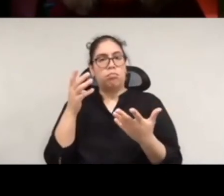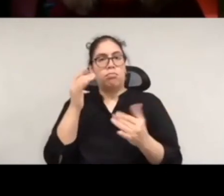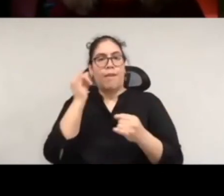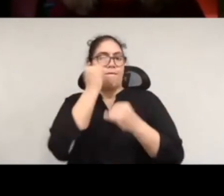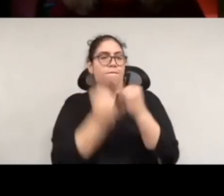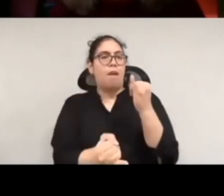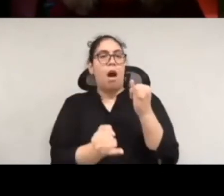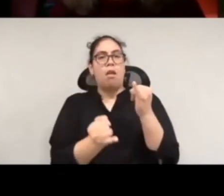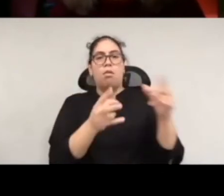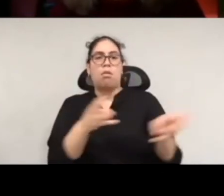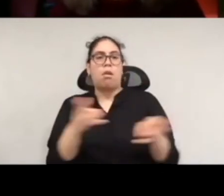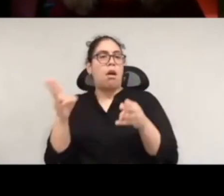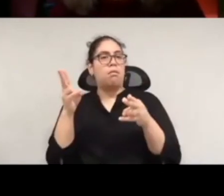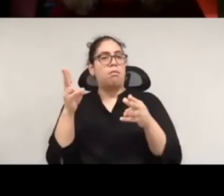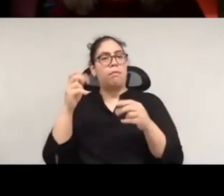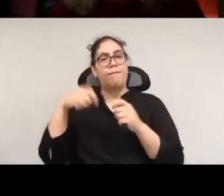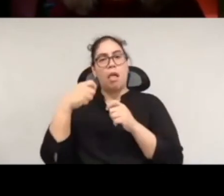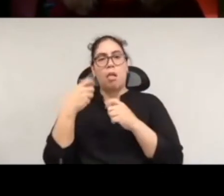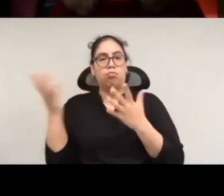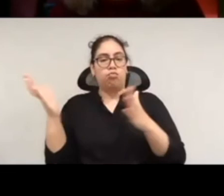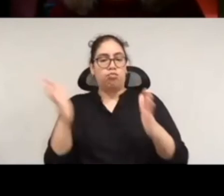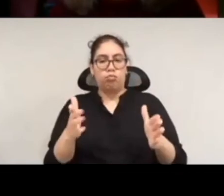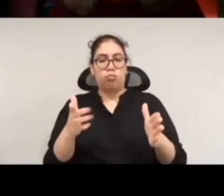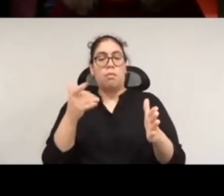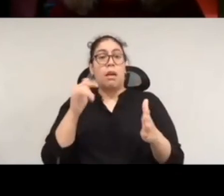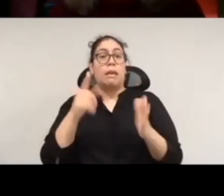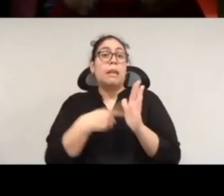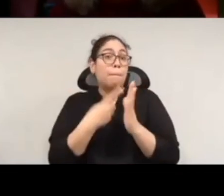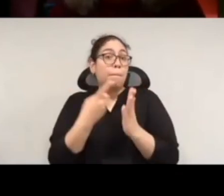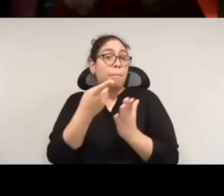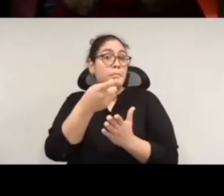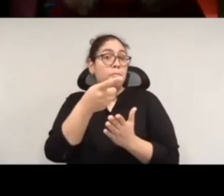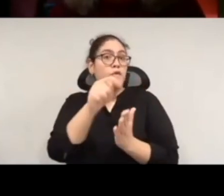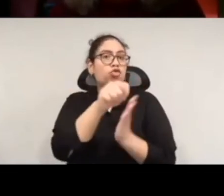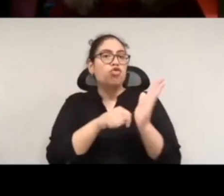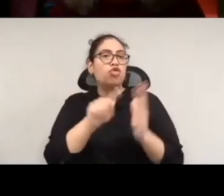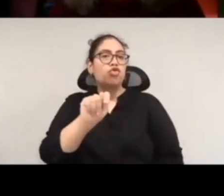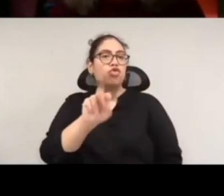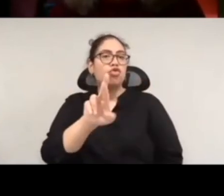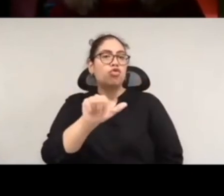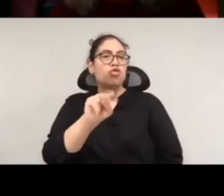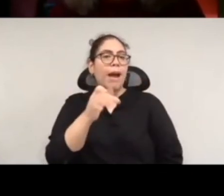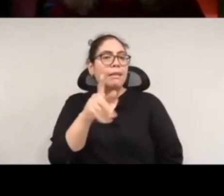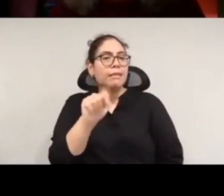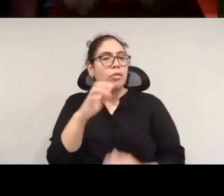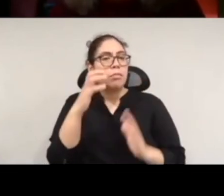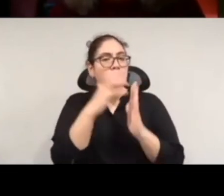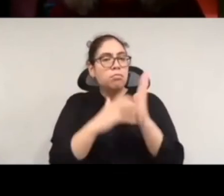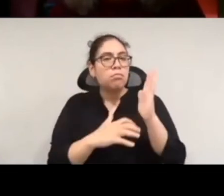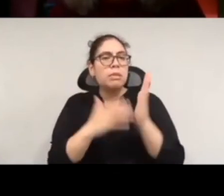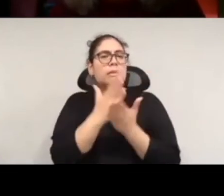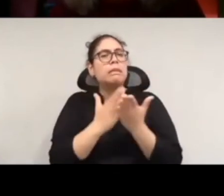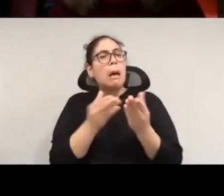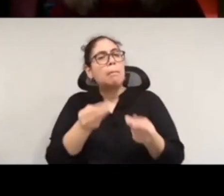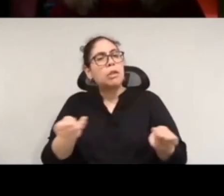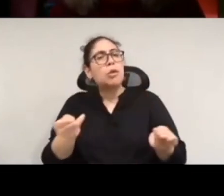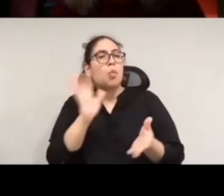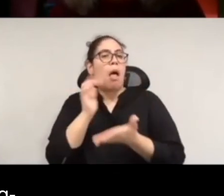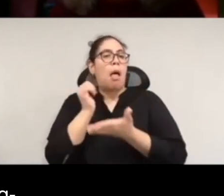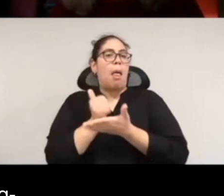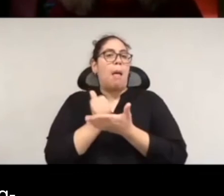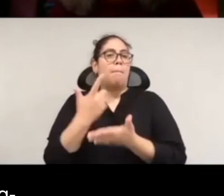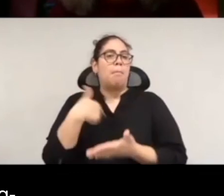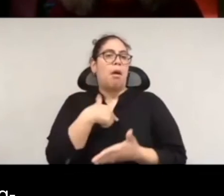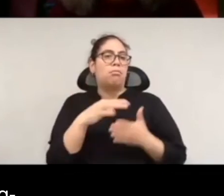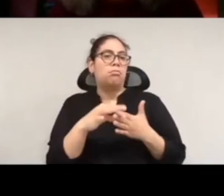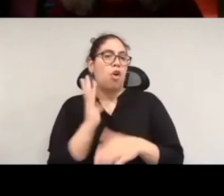And, as Michelle mentioned, sometimes a transcript or other materials to sort of help. The